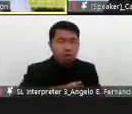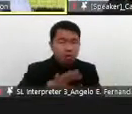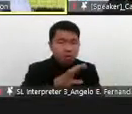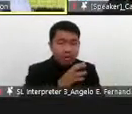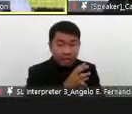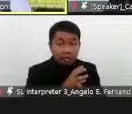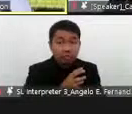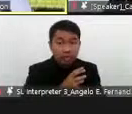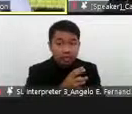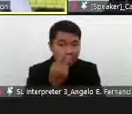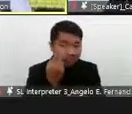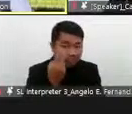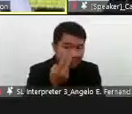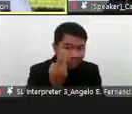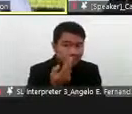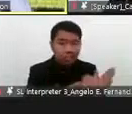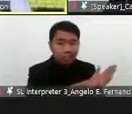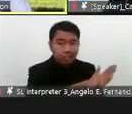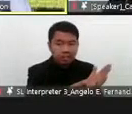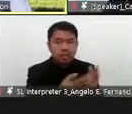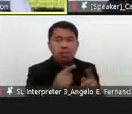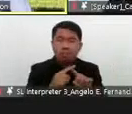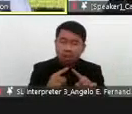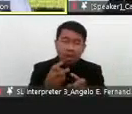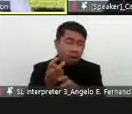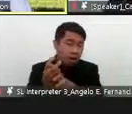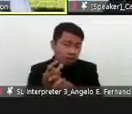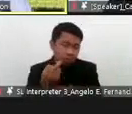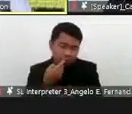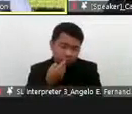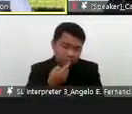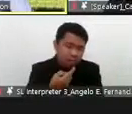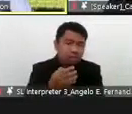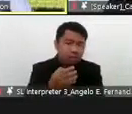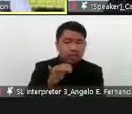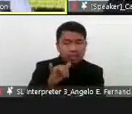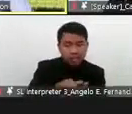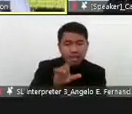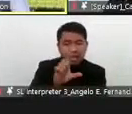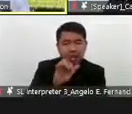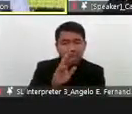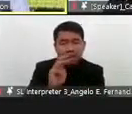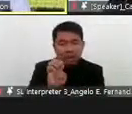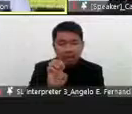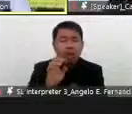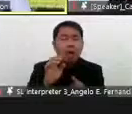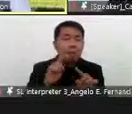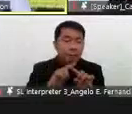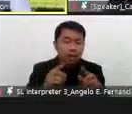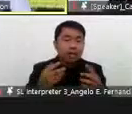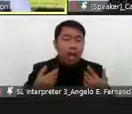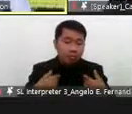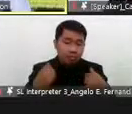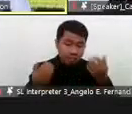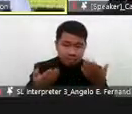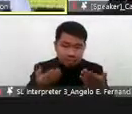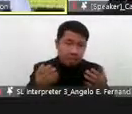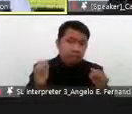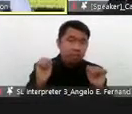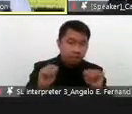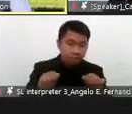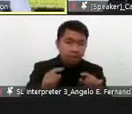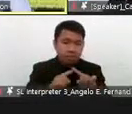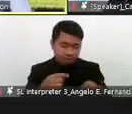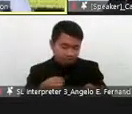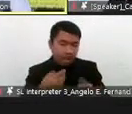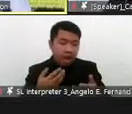in fact that's true. It's vague and hard to tell with limestone, but it's possible. So in Albuquerque, I'd be happy to take a